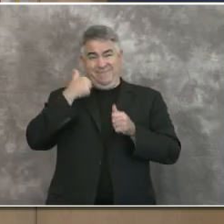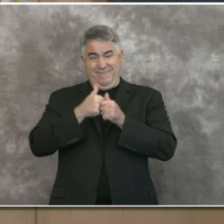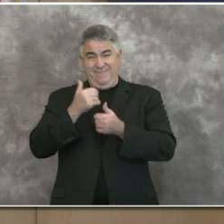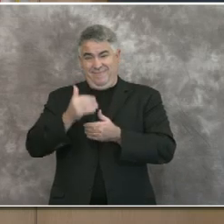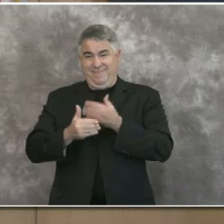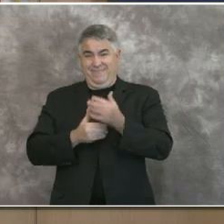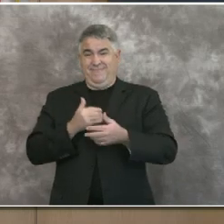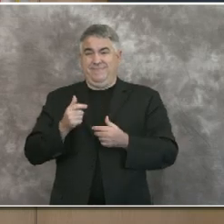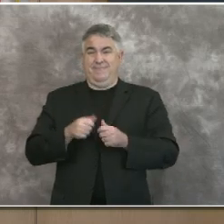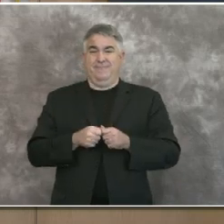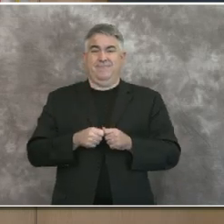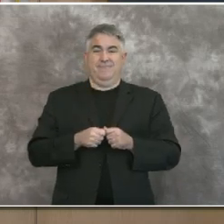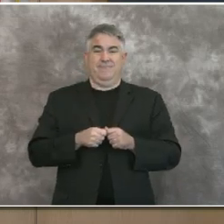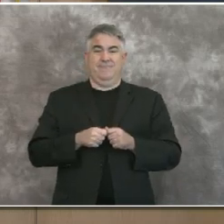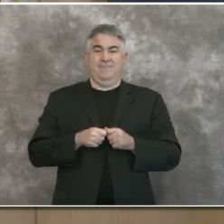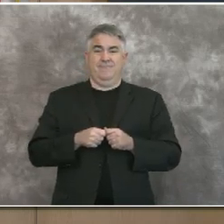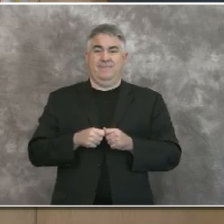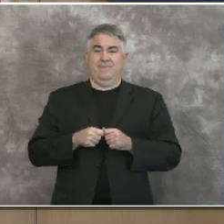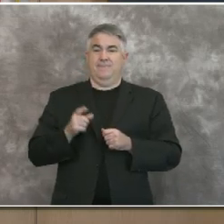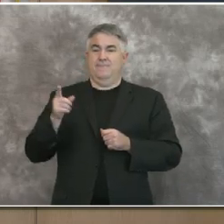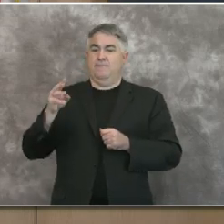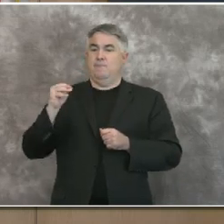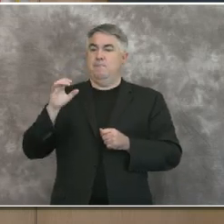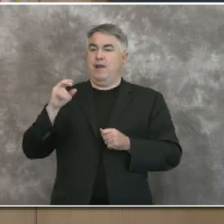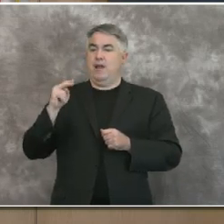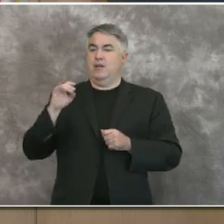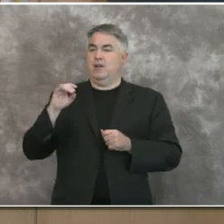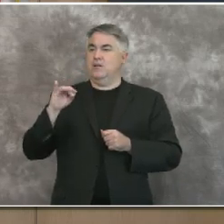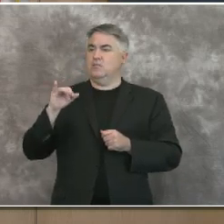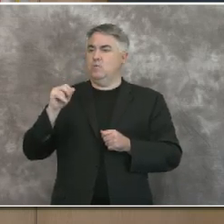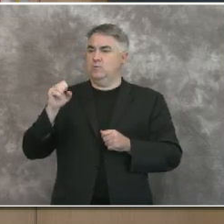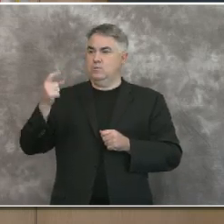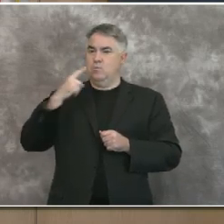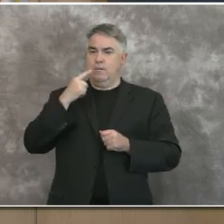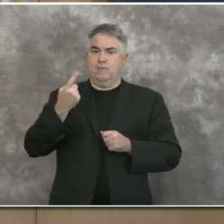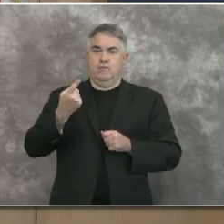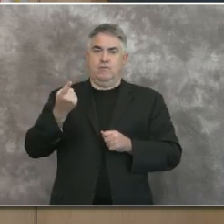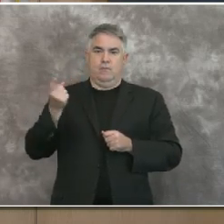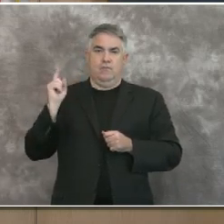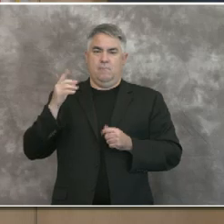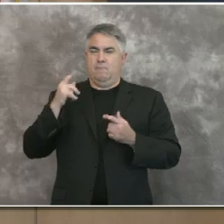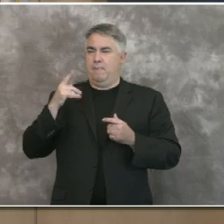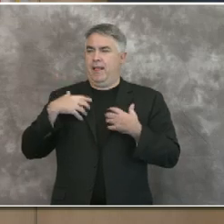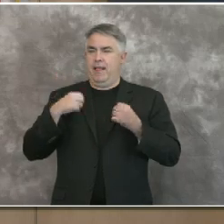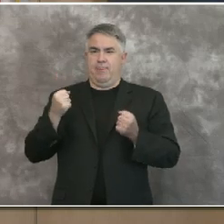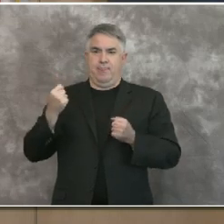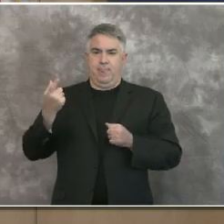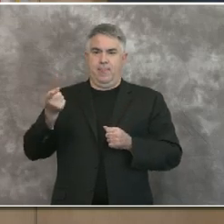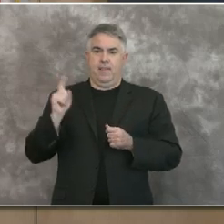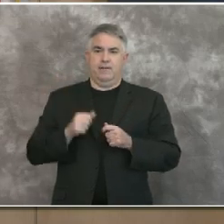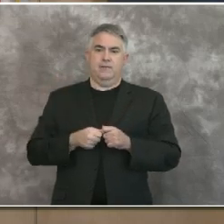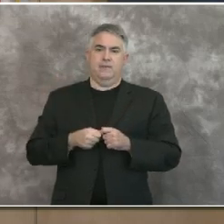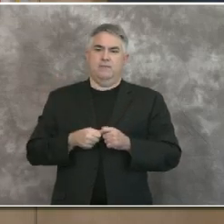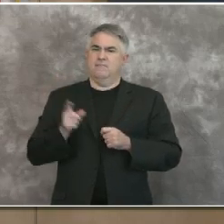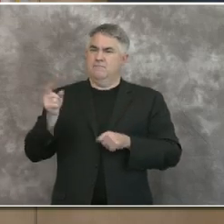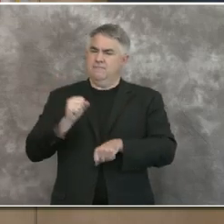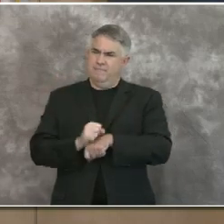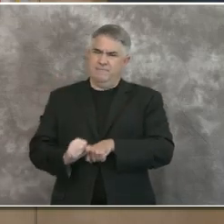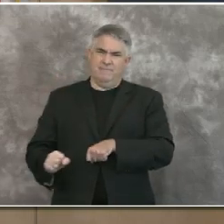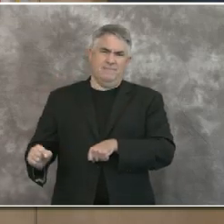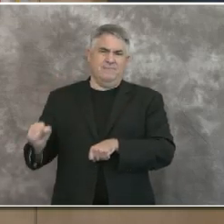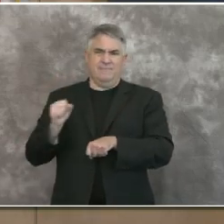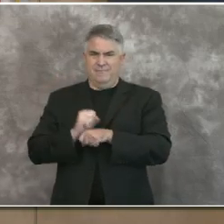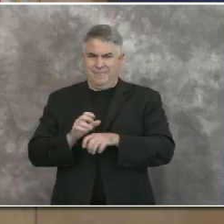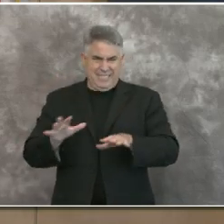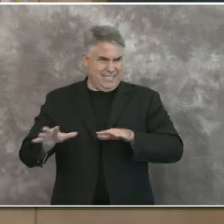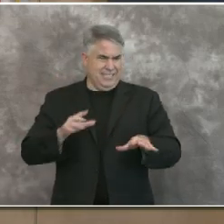the Director of Health and Human Services, along with everyone in our public health lab who are working tirelessly to break through the